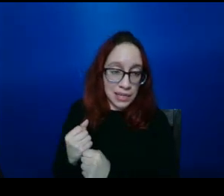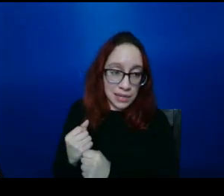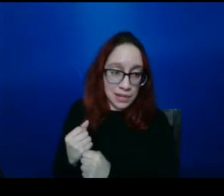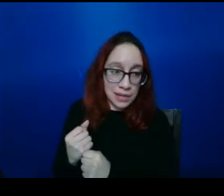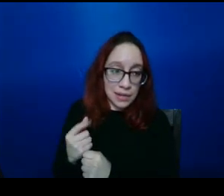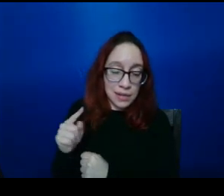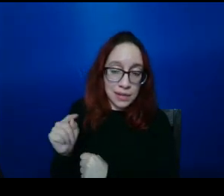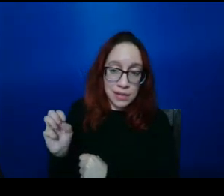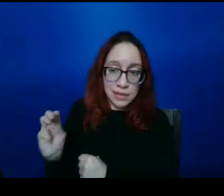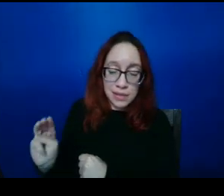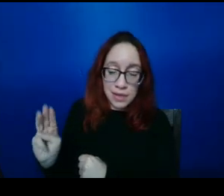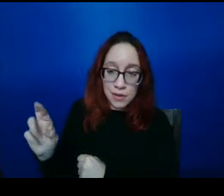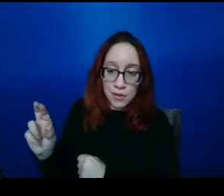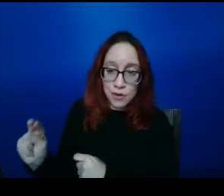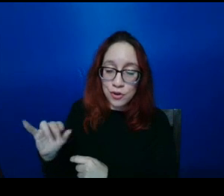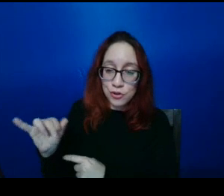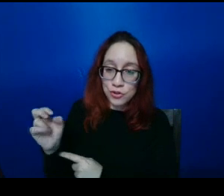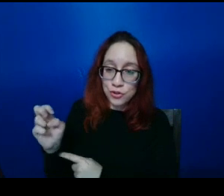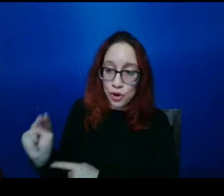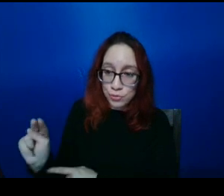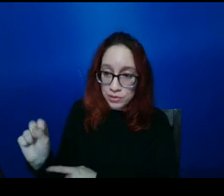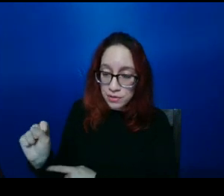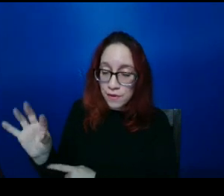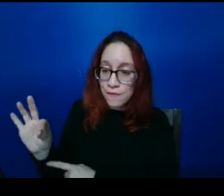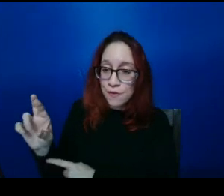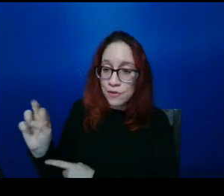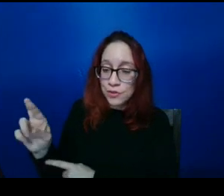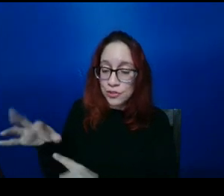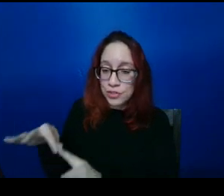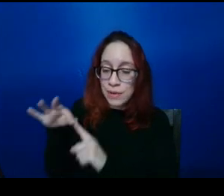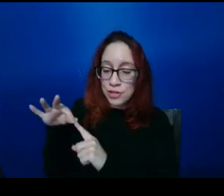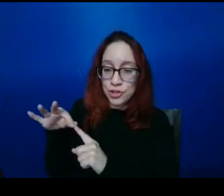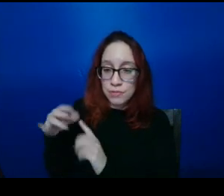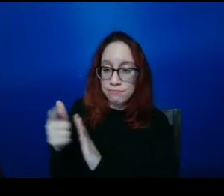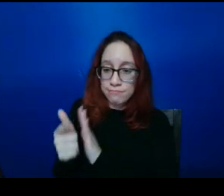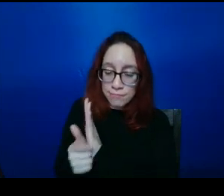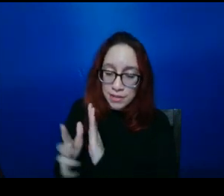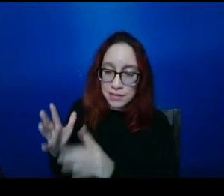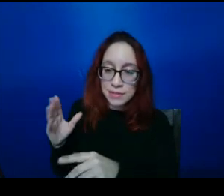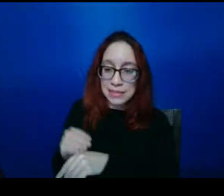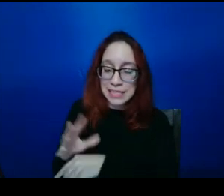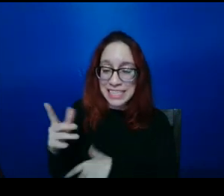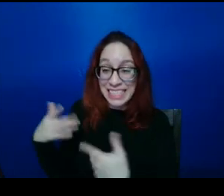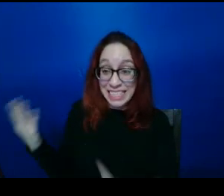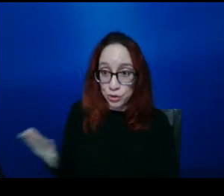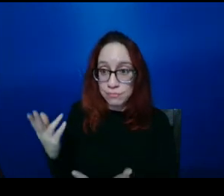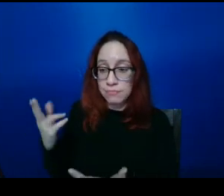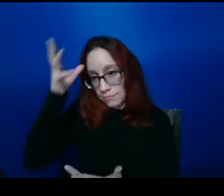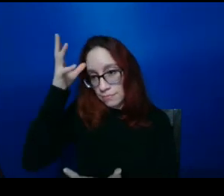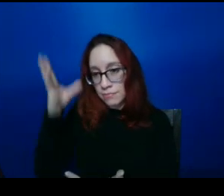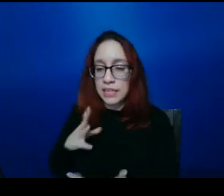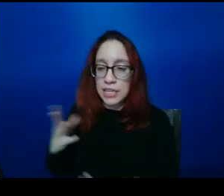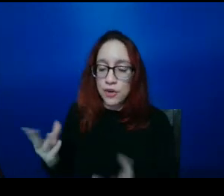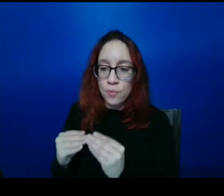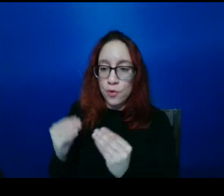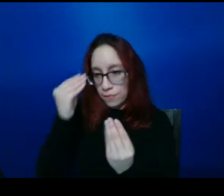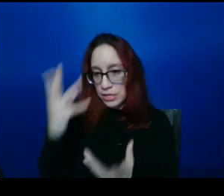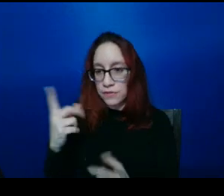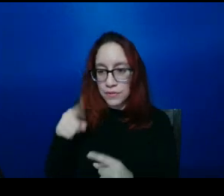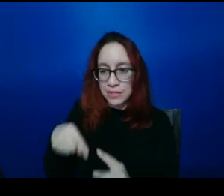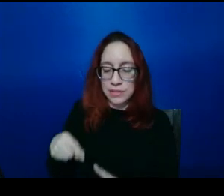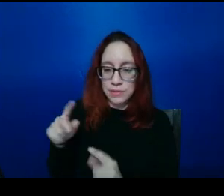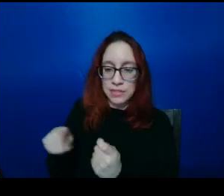Tom Baird of Jones Foster Law Firm to be special counsel in the litigation. He's here tonight to provide more information on the